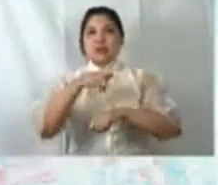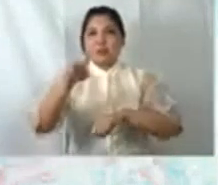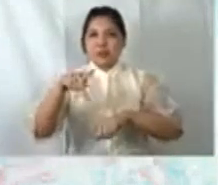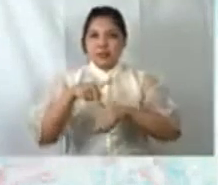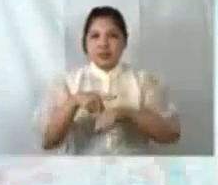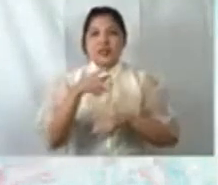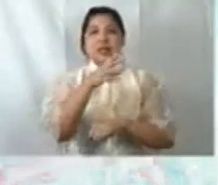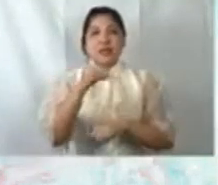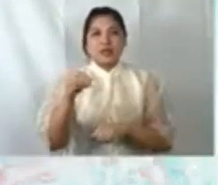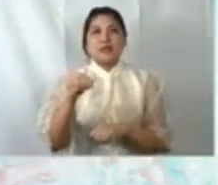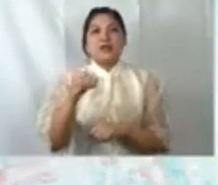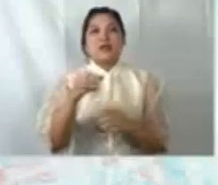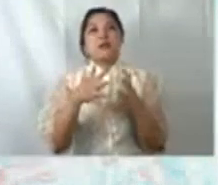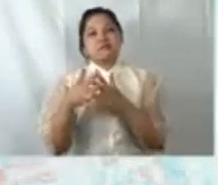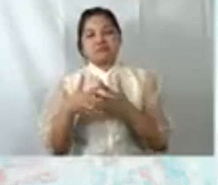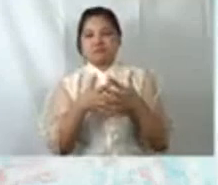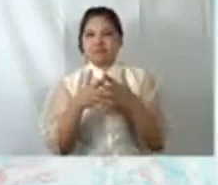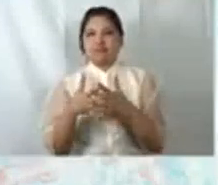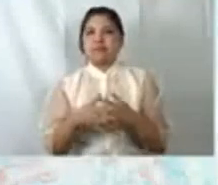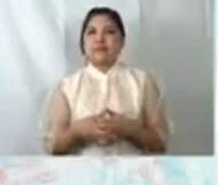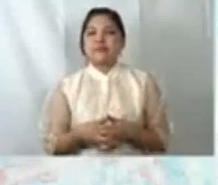United States of America. No?